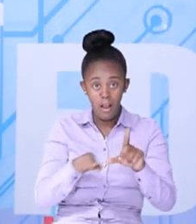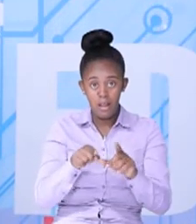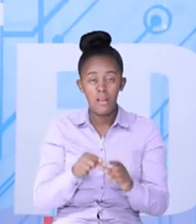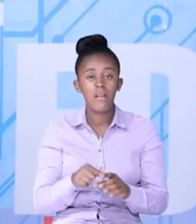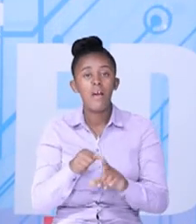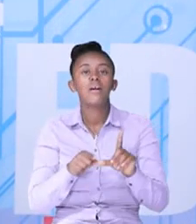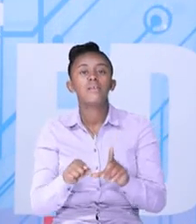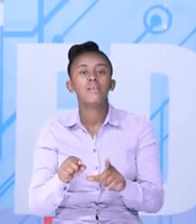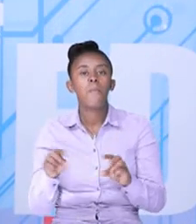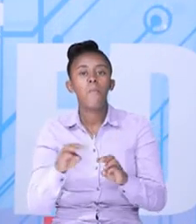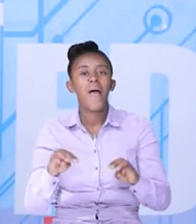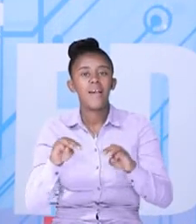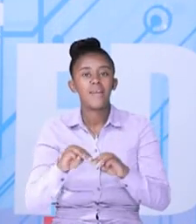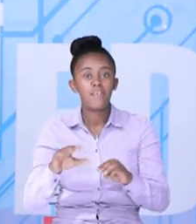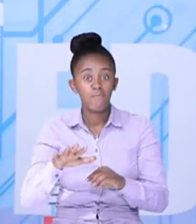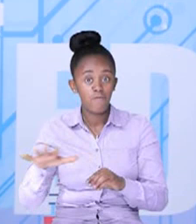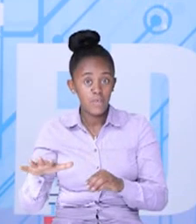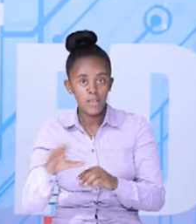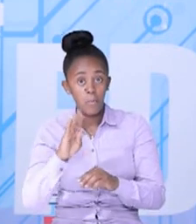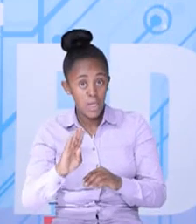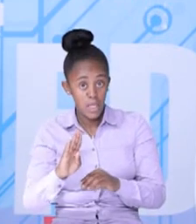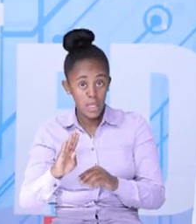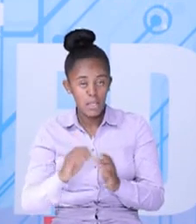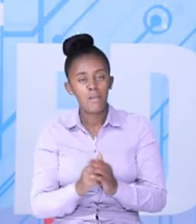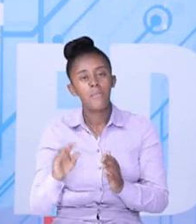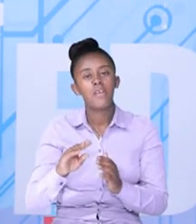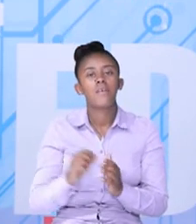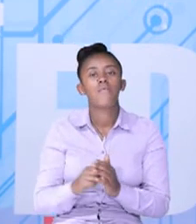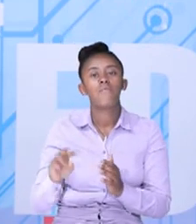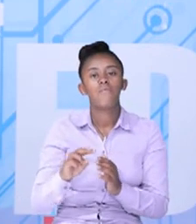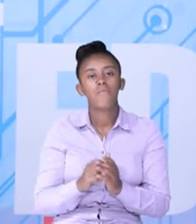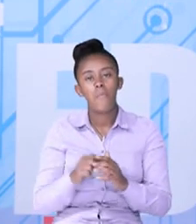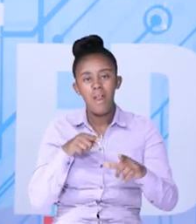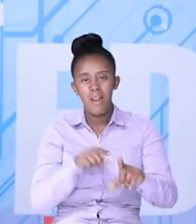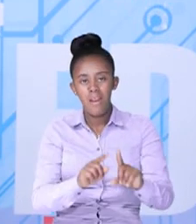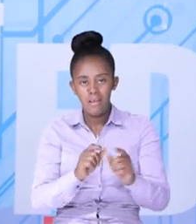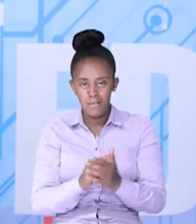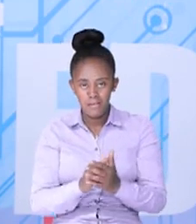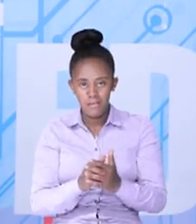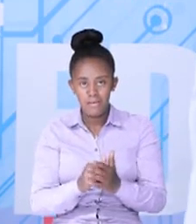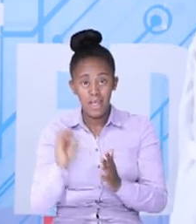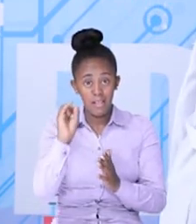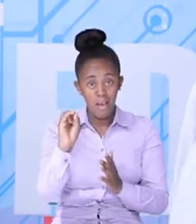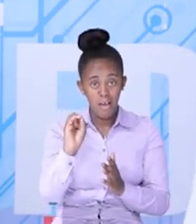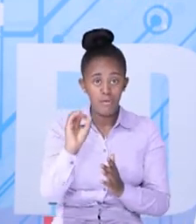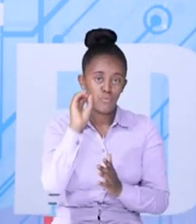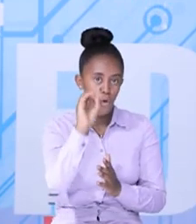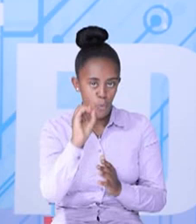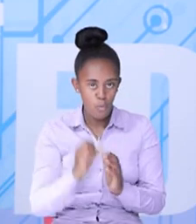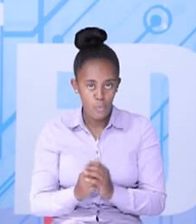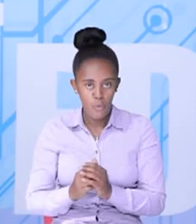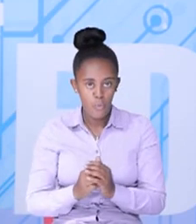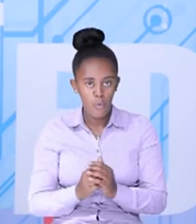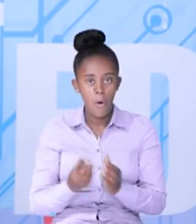the magnetic field b and the velocity v are parallel, theta is 0. As the